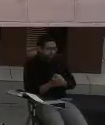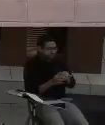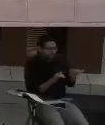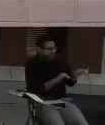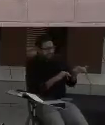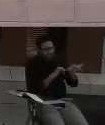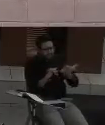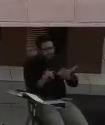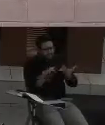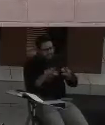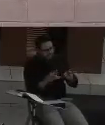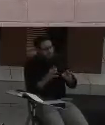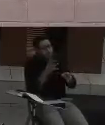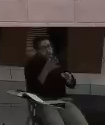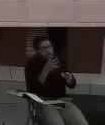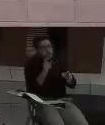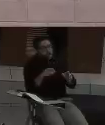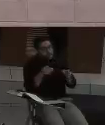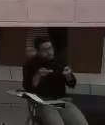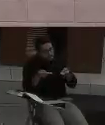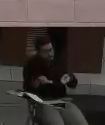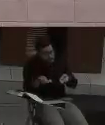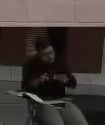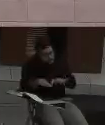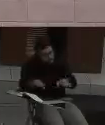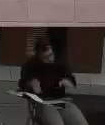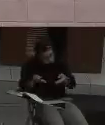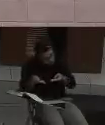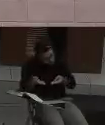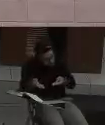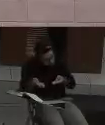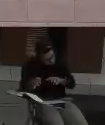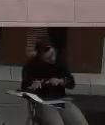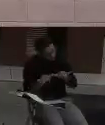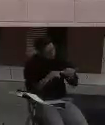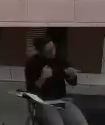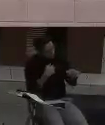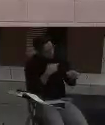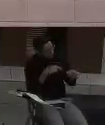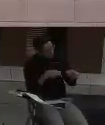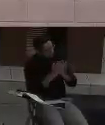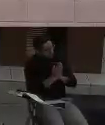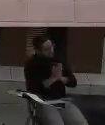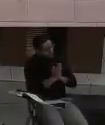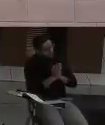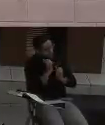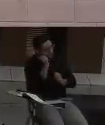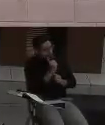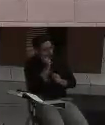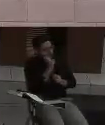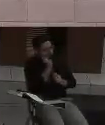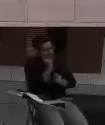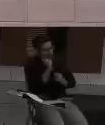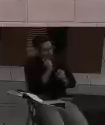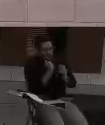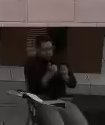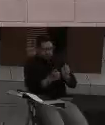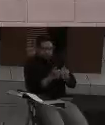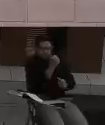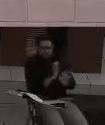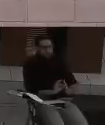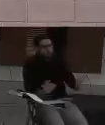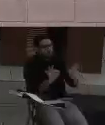child. We do have time to do the most necessary thing, which is to feed our